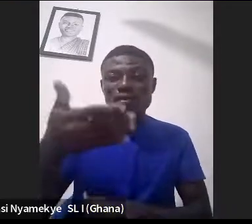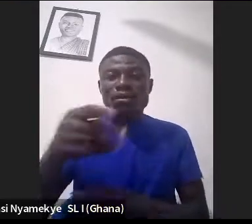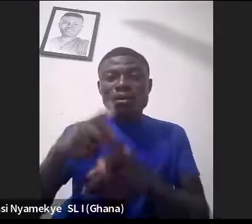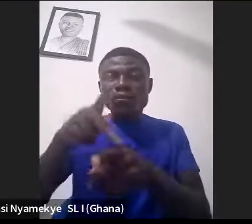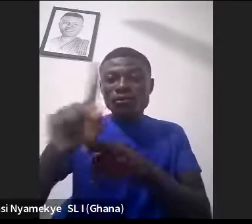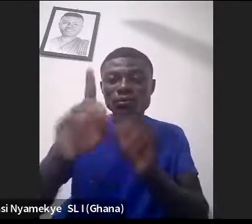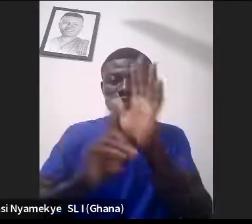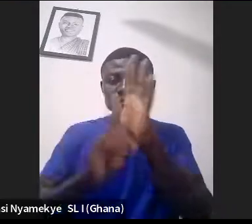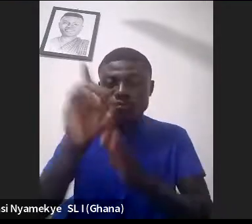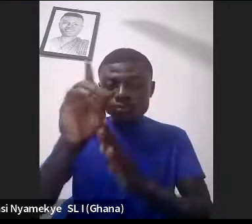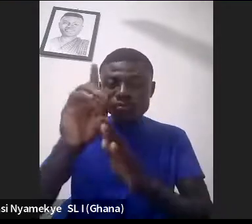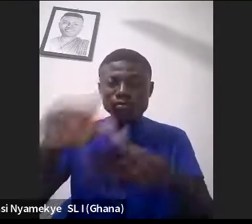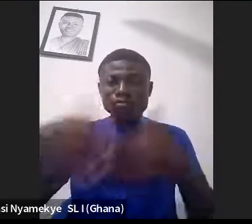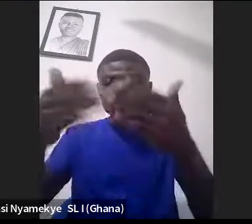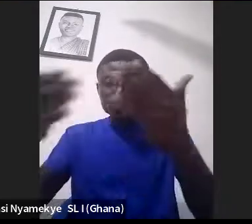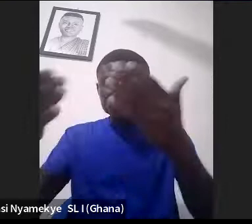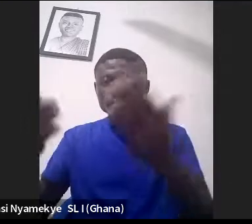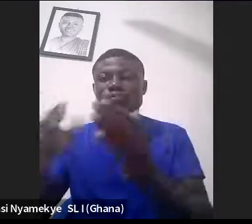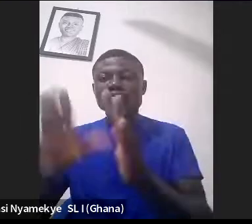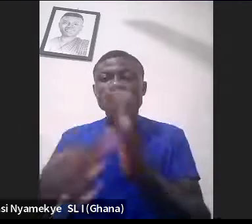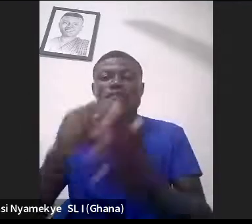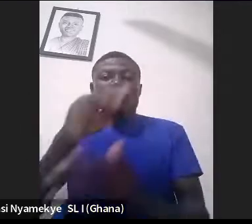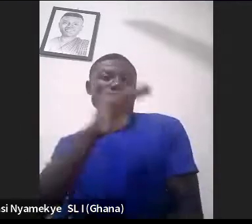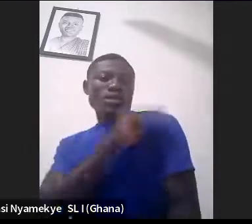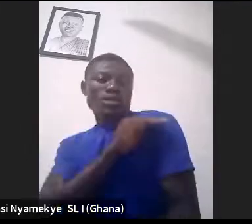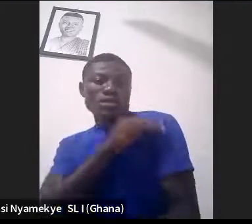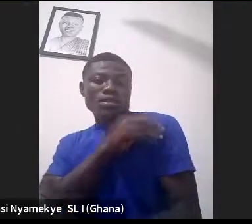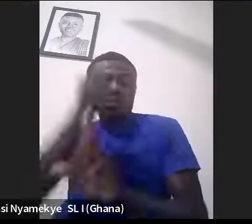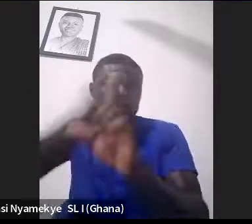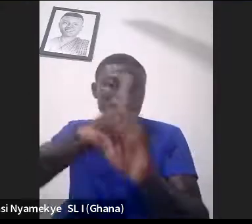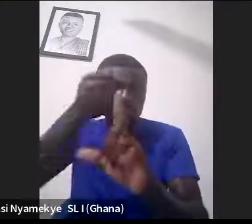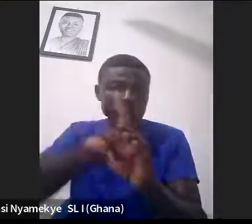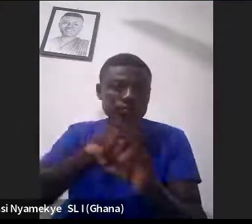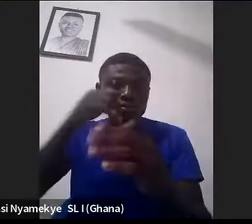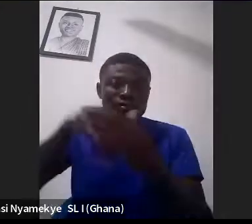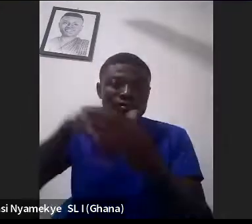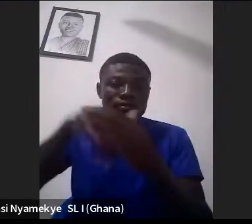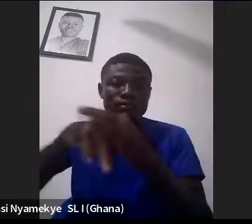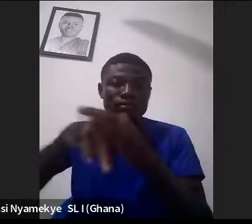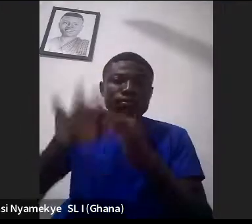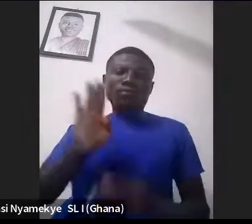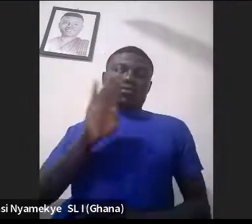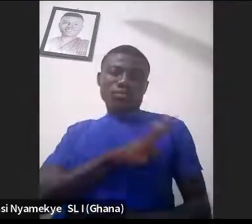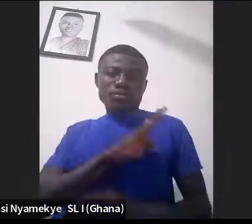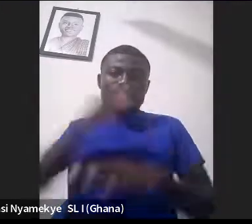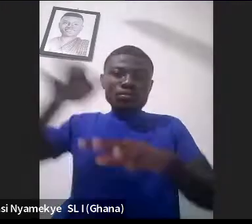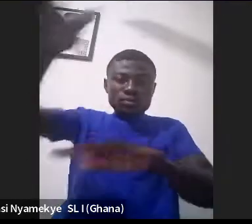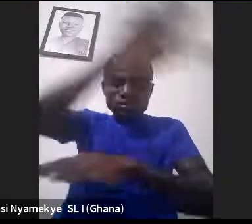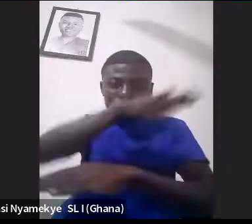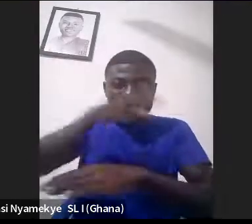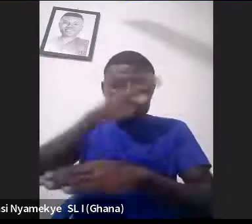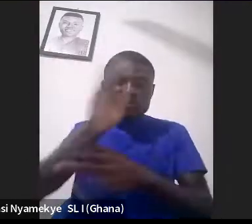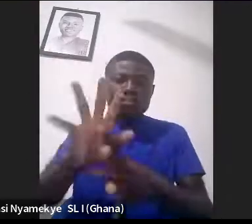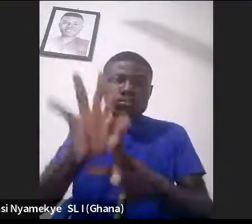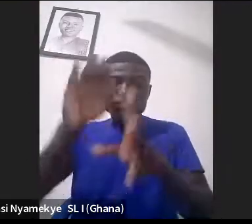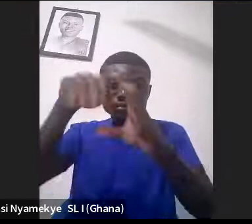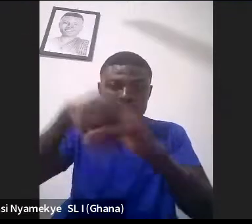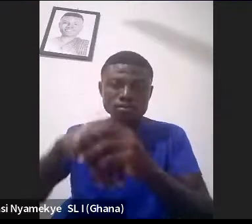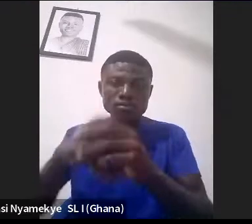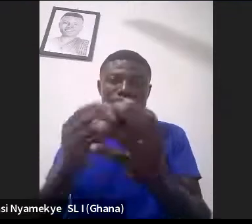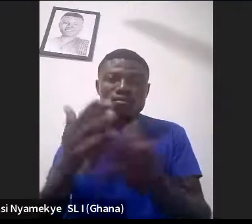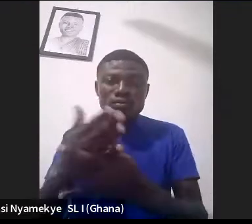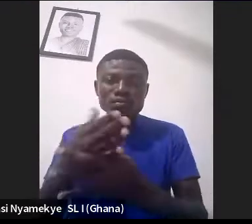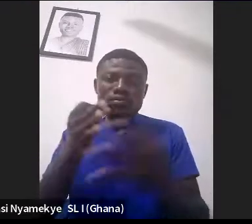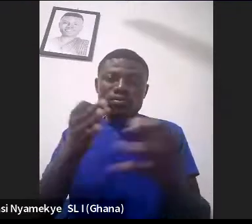development sessions. Melanie advocates within her board and beyond, including through Decoding